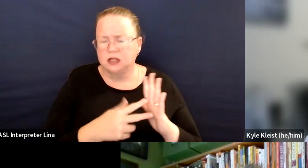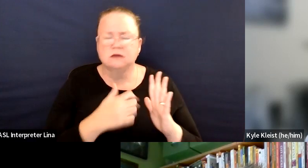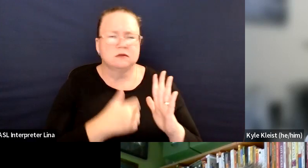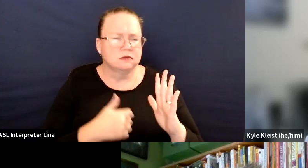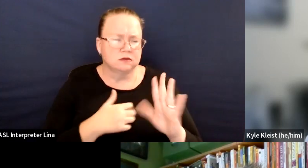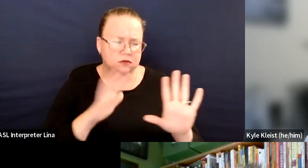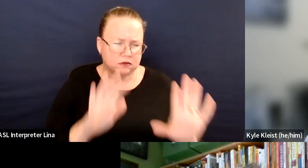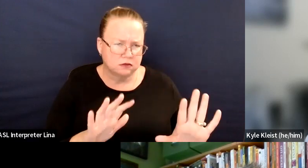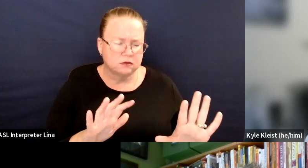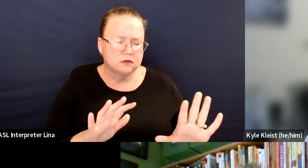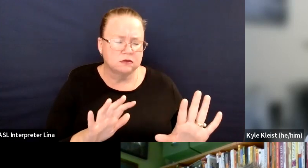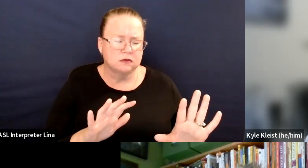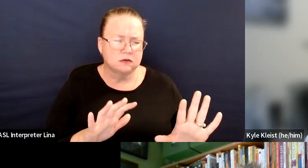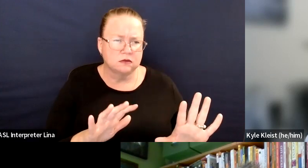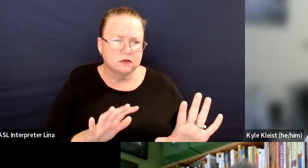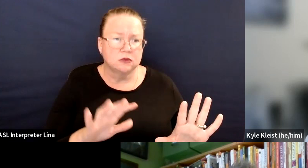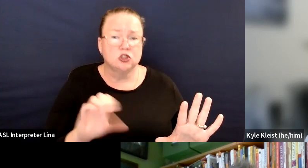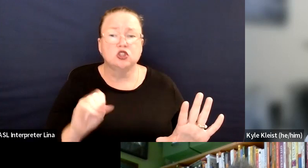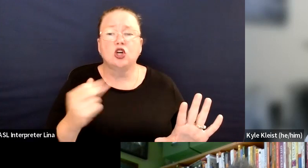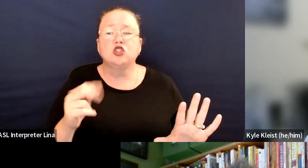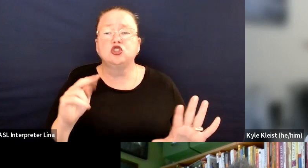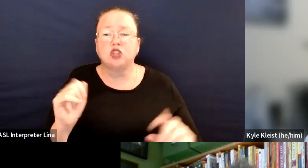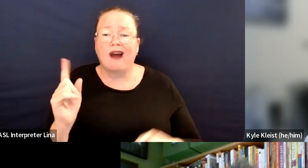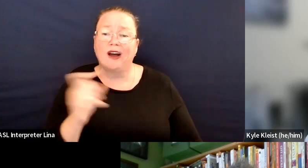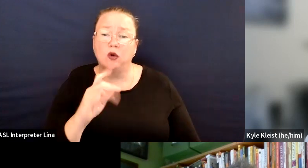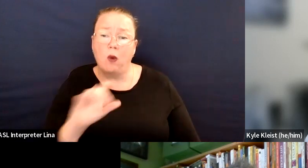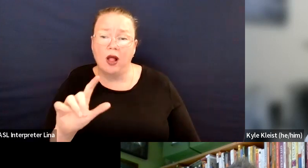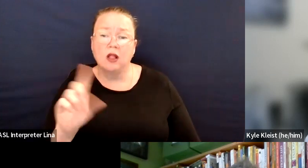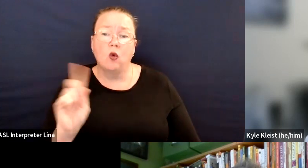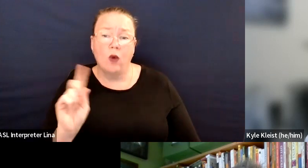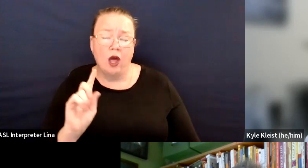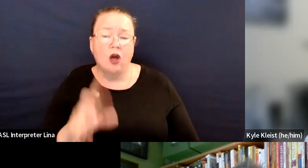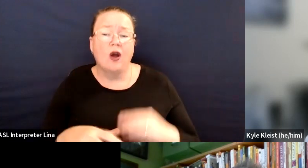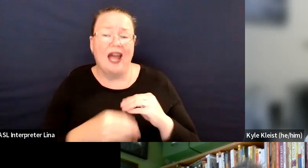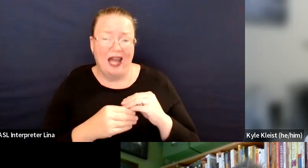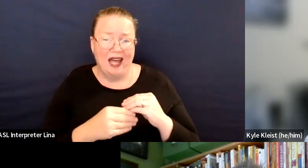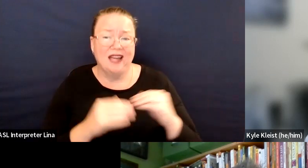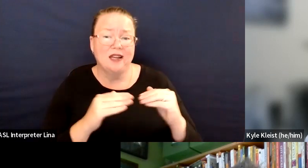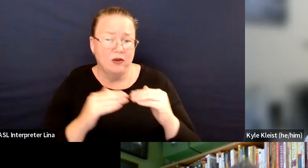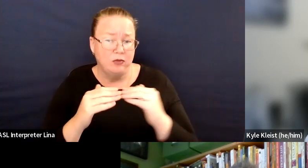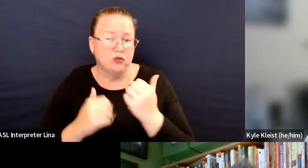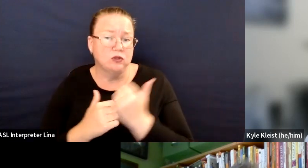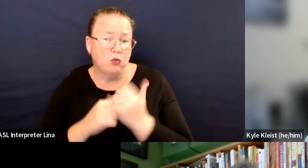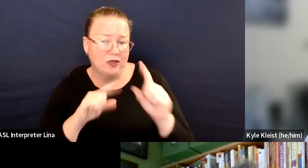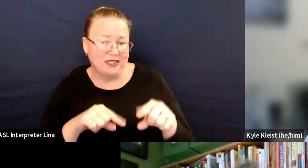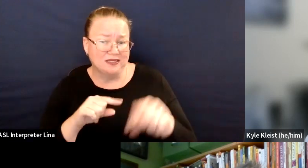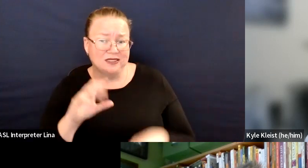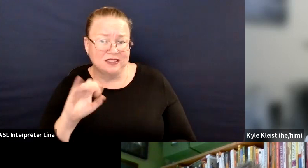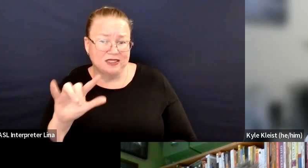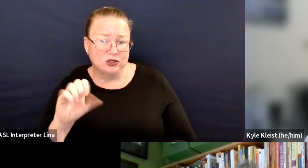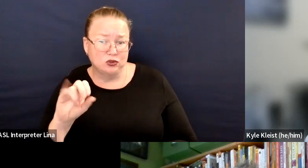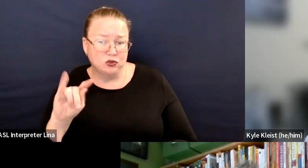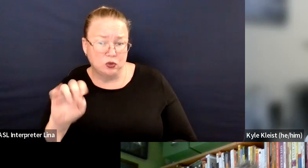it said, this is Shauna asking Joel where they entered the peer support attendance in CIL